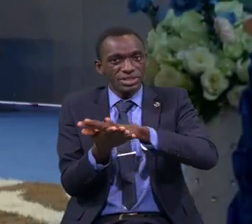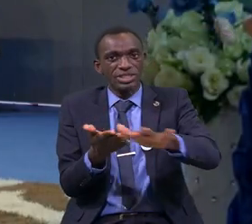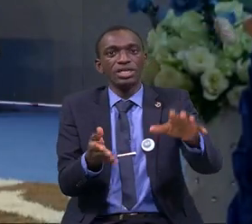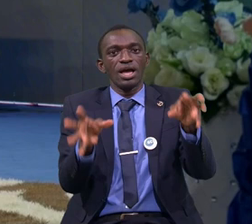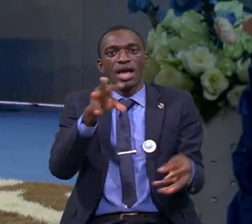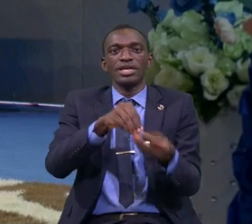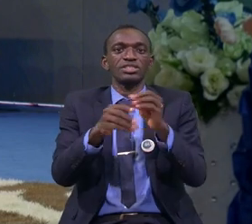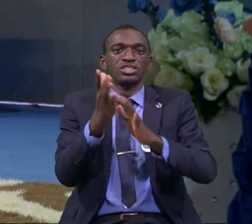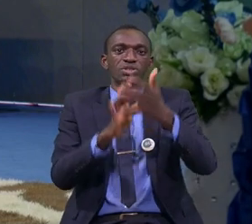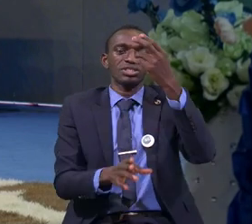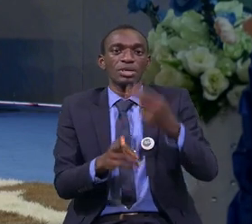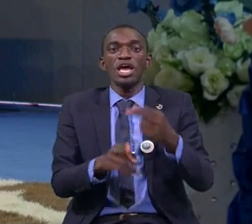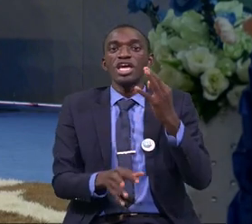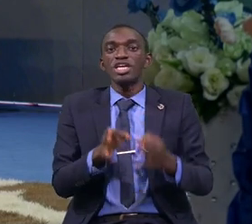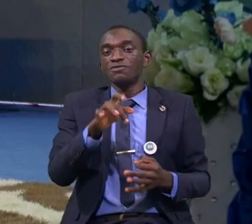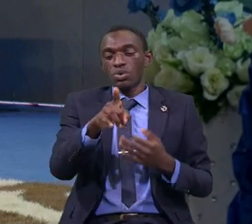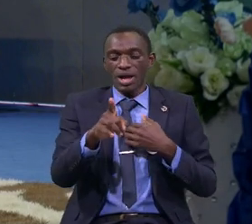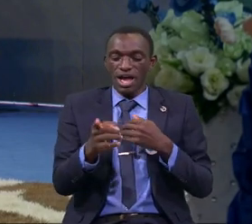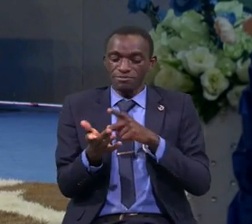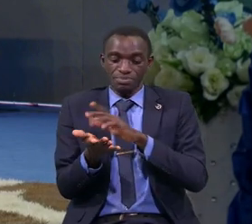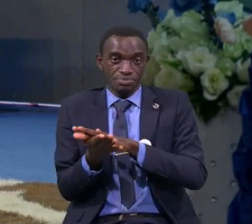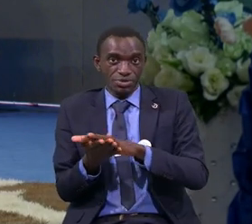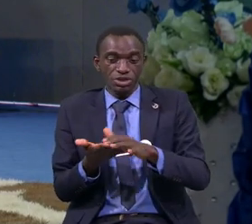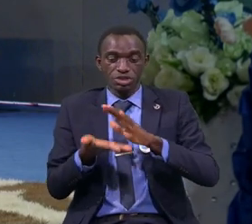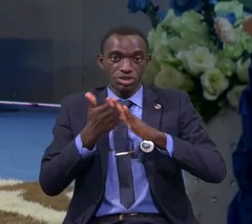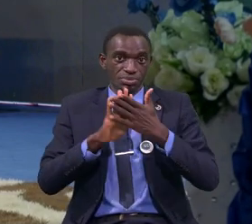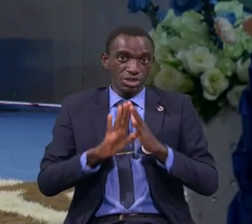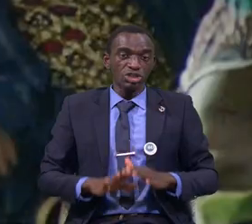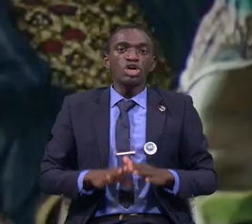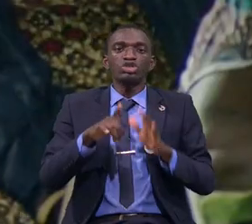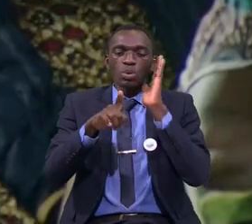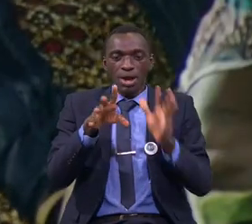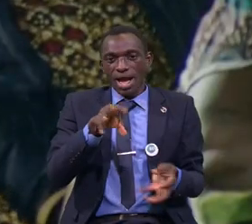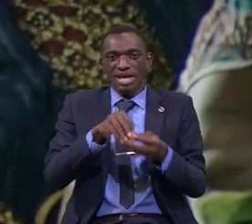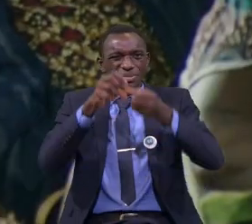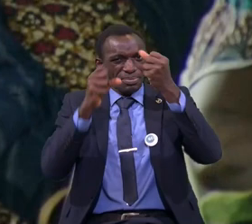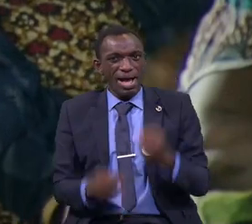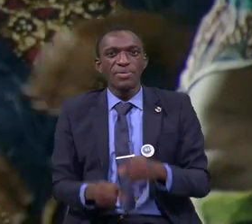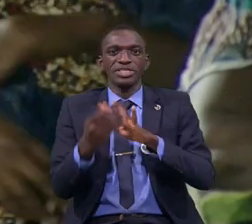If you have peace and purity already, you will have power.